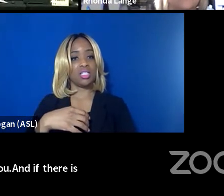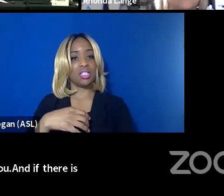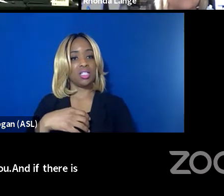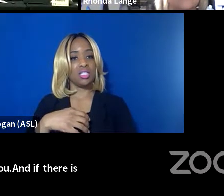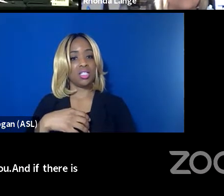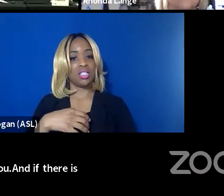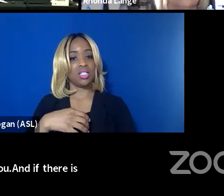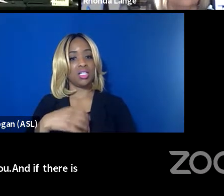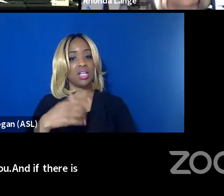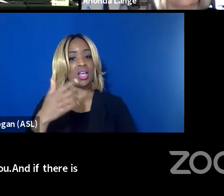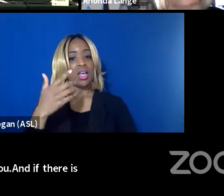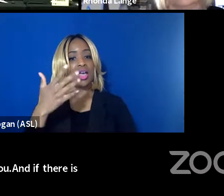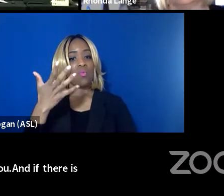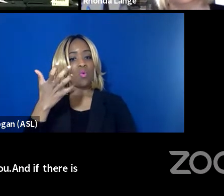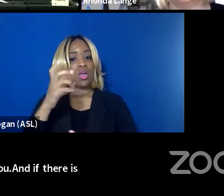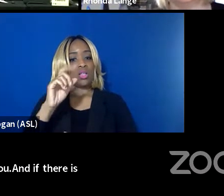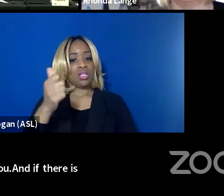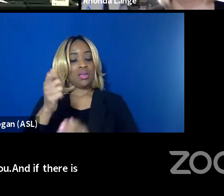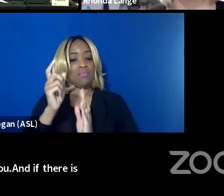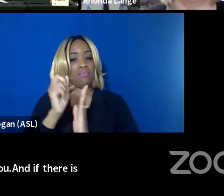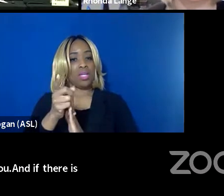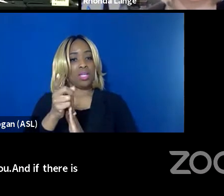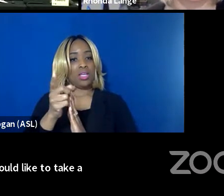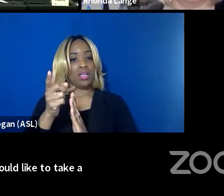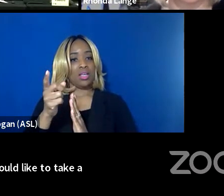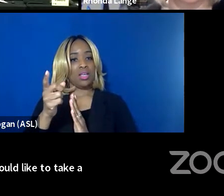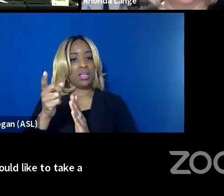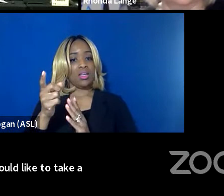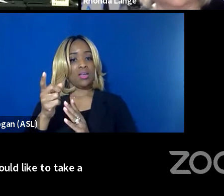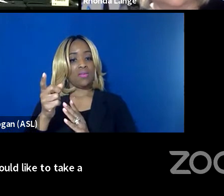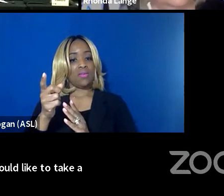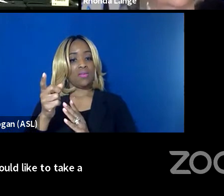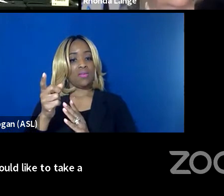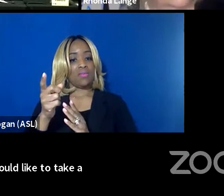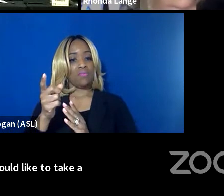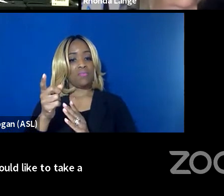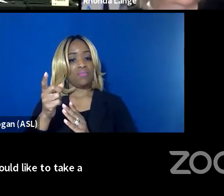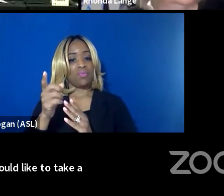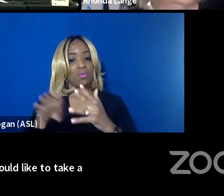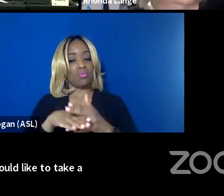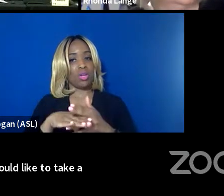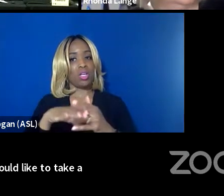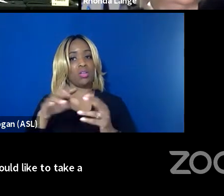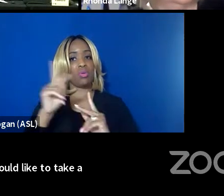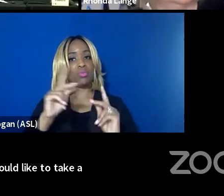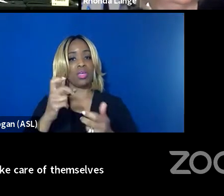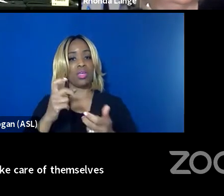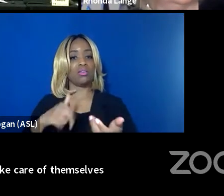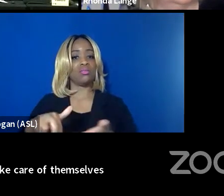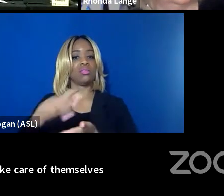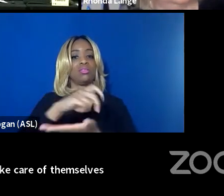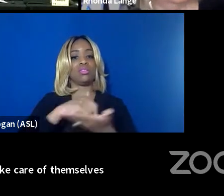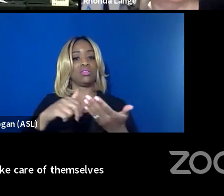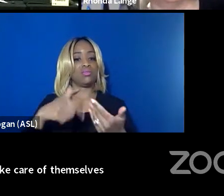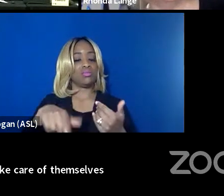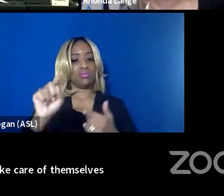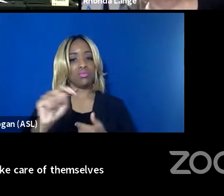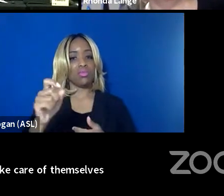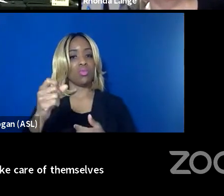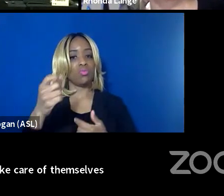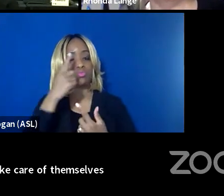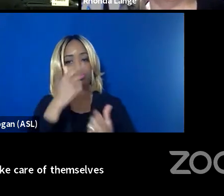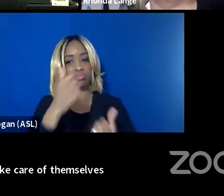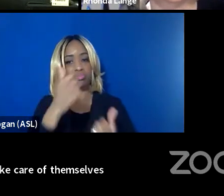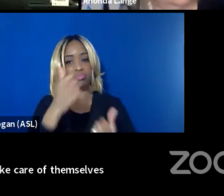like to take a 10-minute recess so folks can take care of themselves and stretch and walk around. Whatever you need to do in those 10 minutes, that's up to